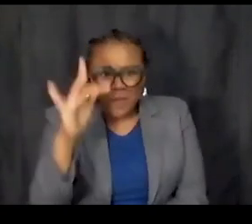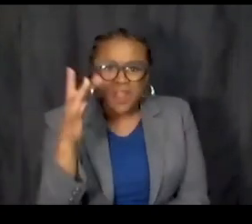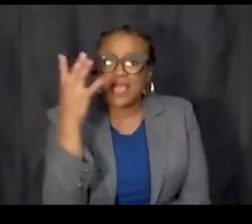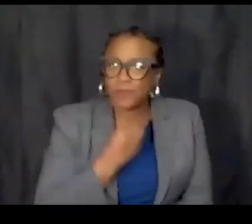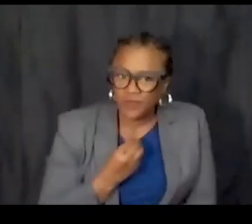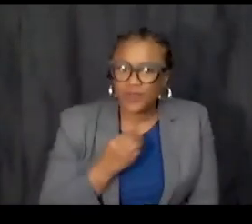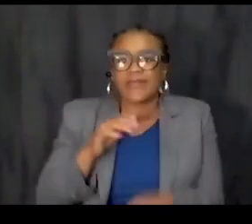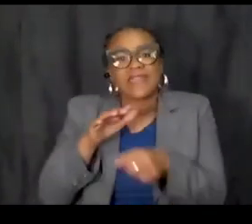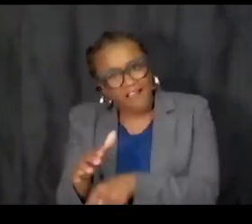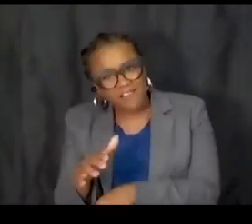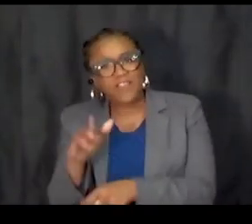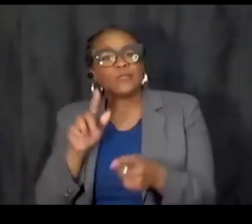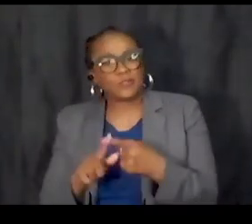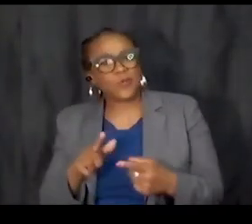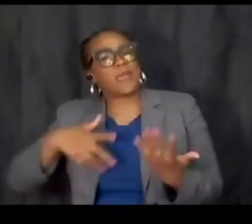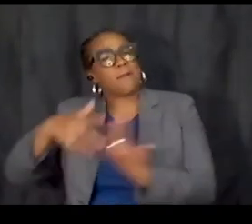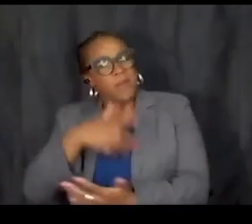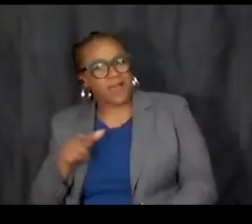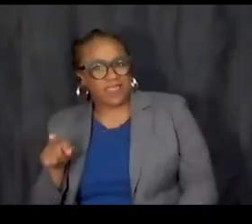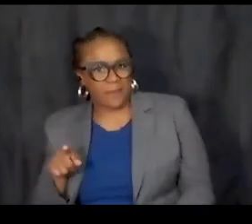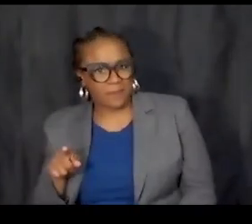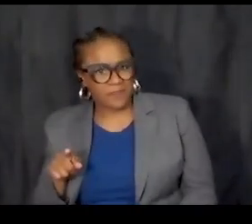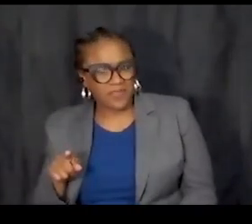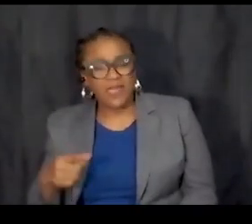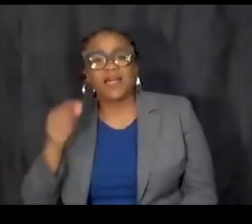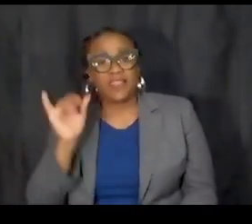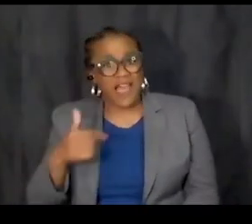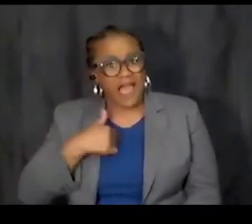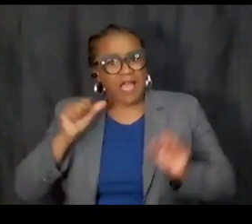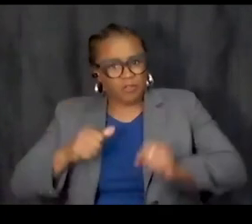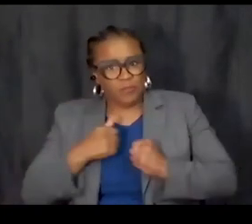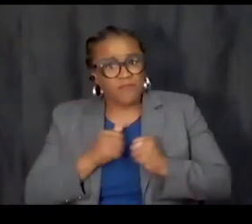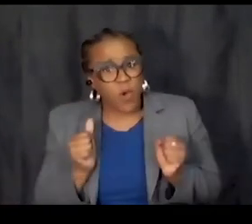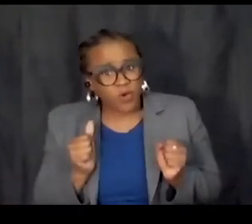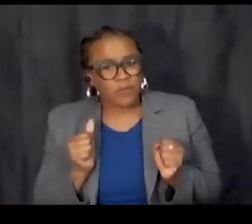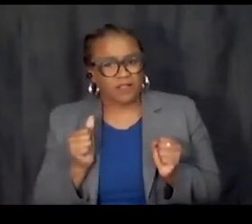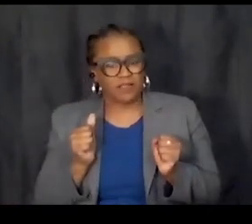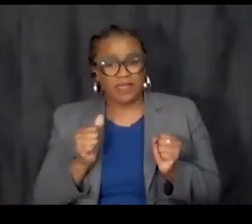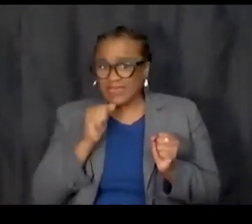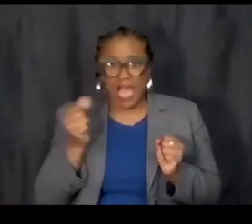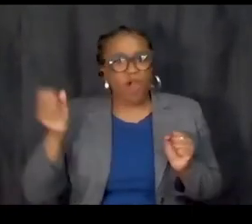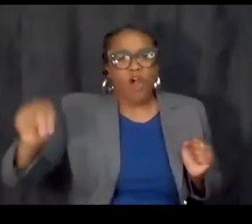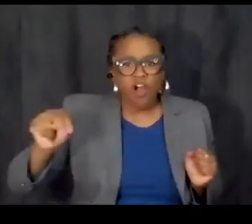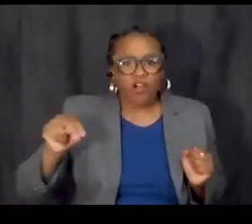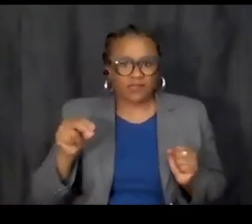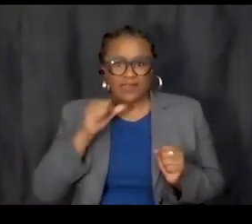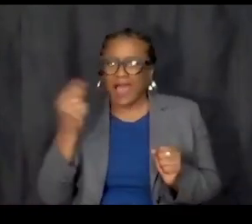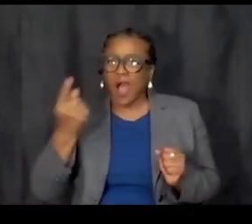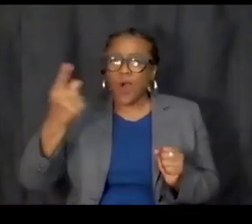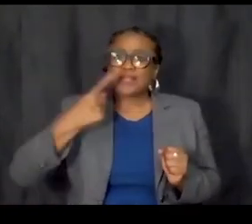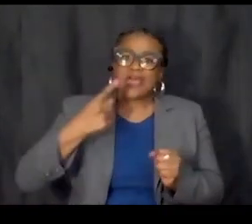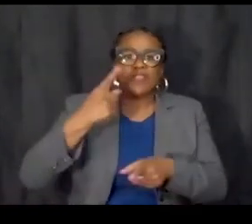them, and that I could be vulnerable and not on and not always say the right words and still be